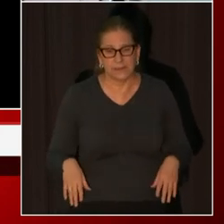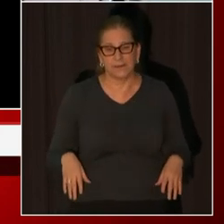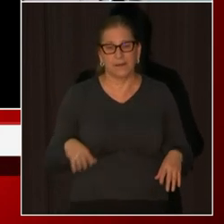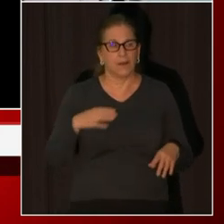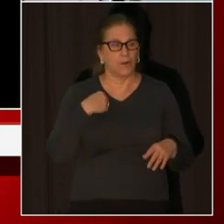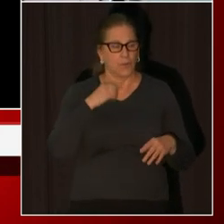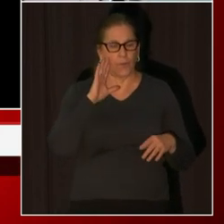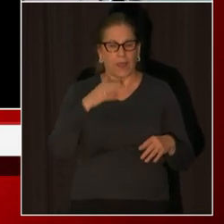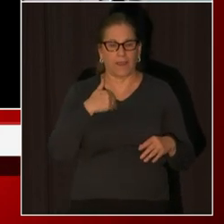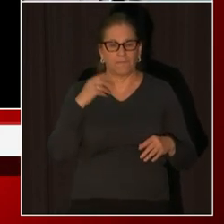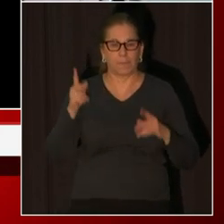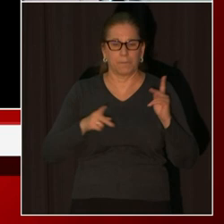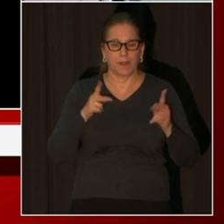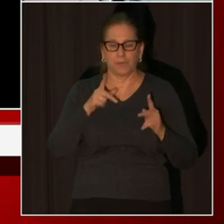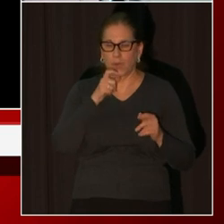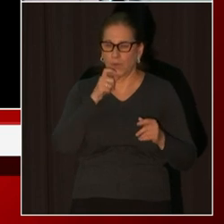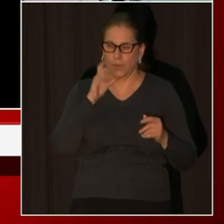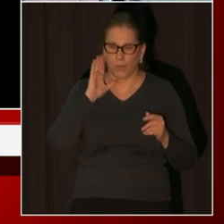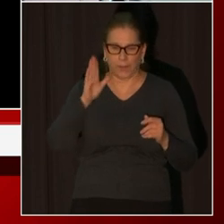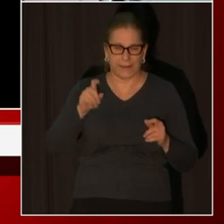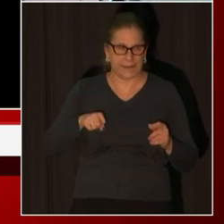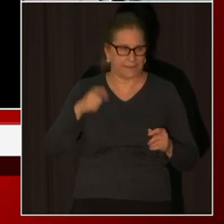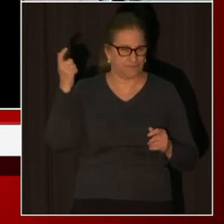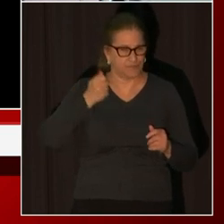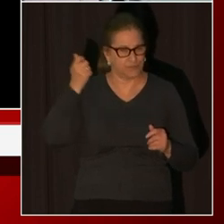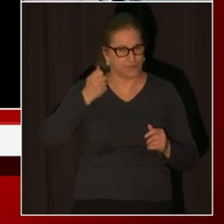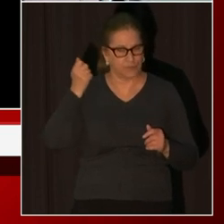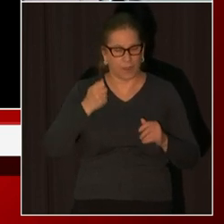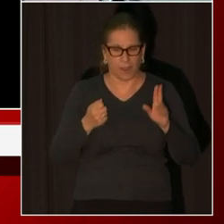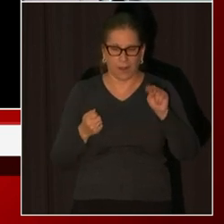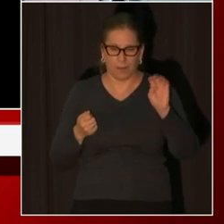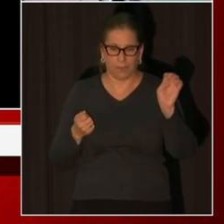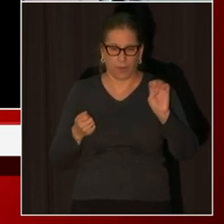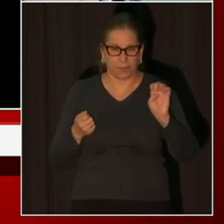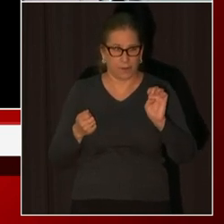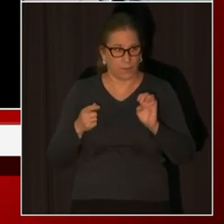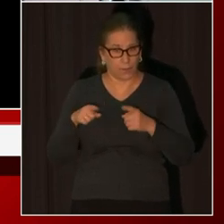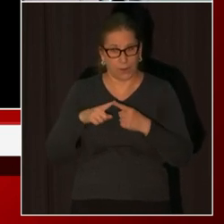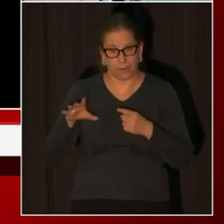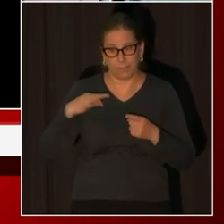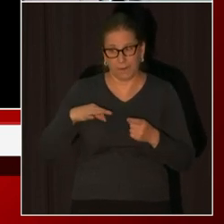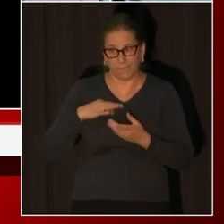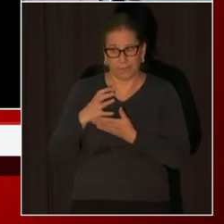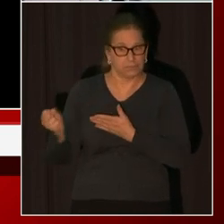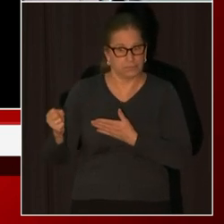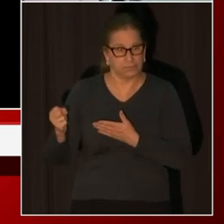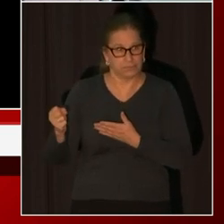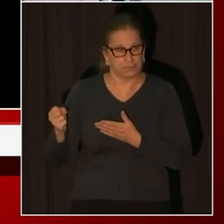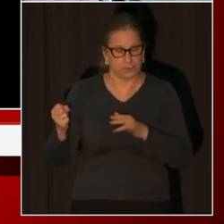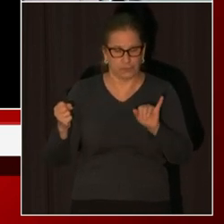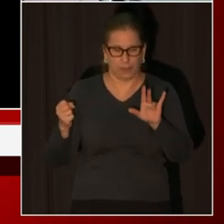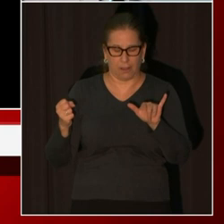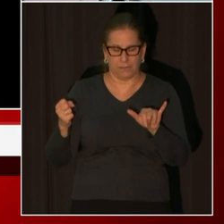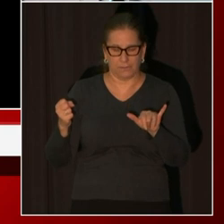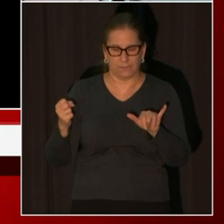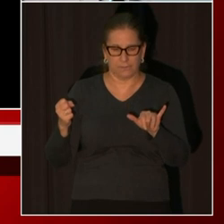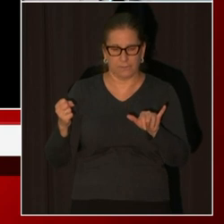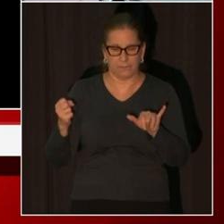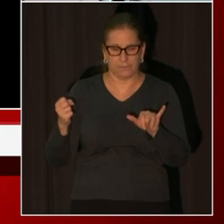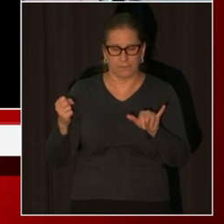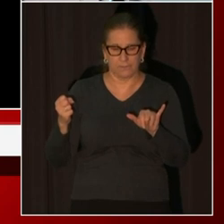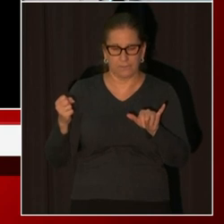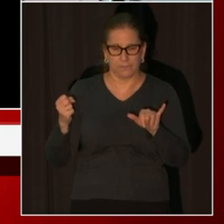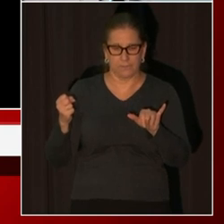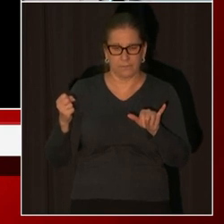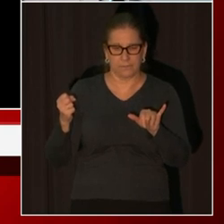after additional federal benefits are set to run out in July and are time limited. So all of these activities